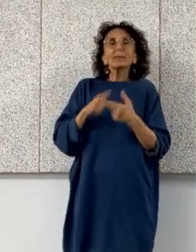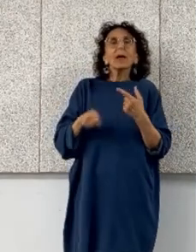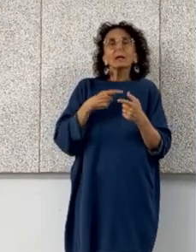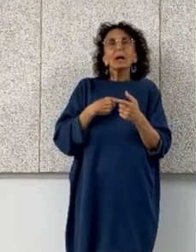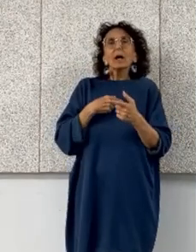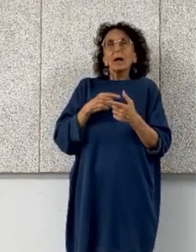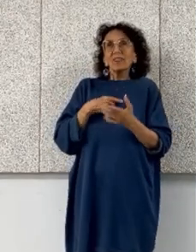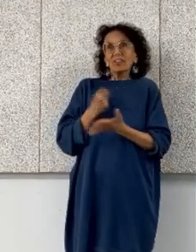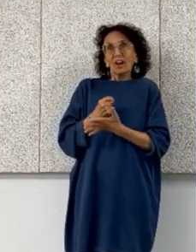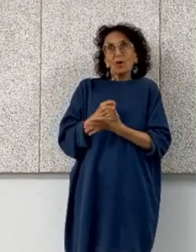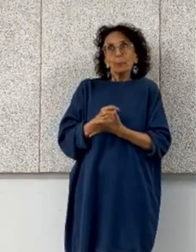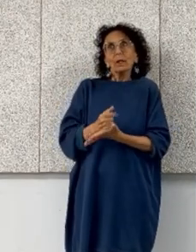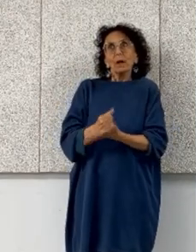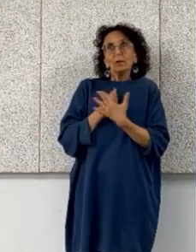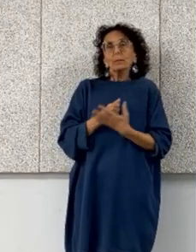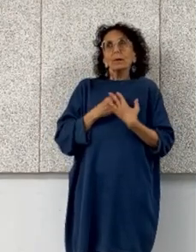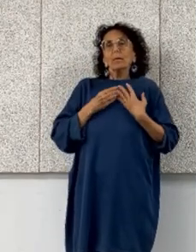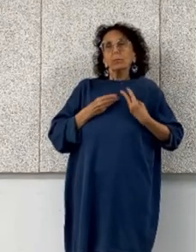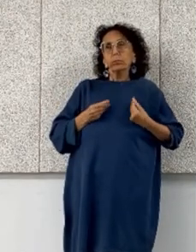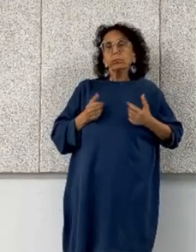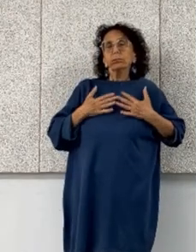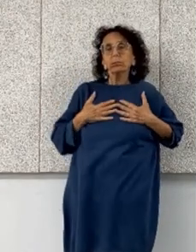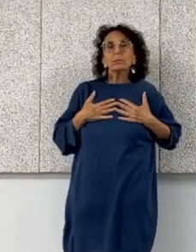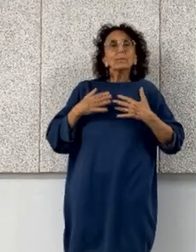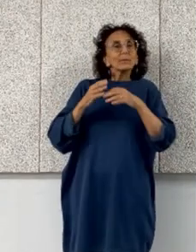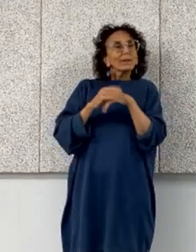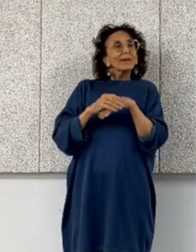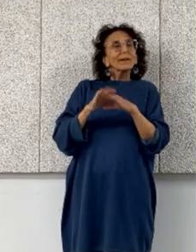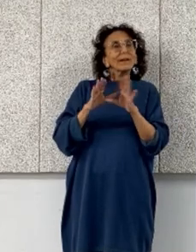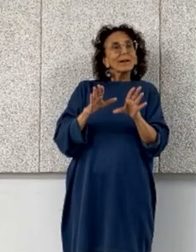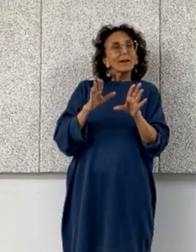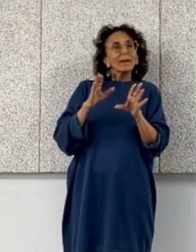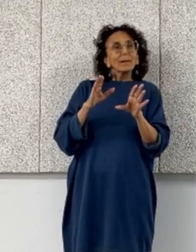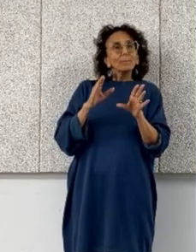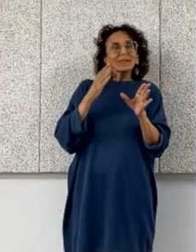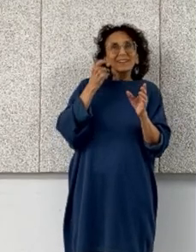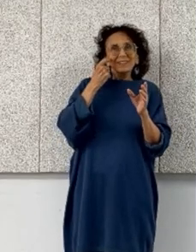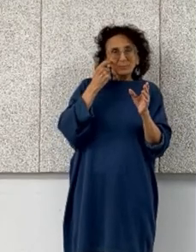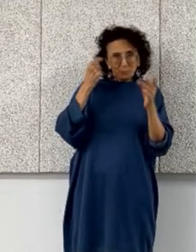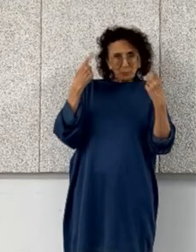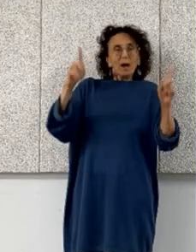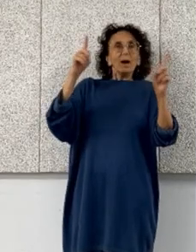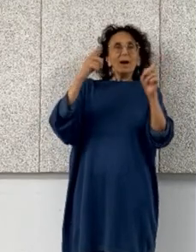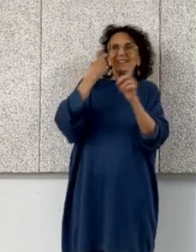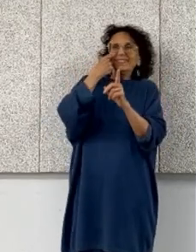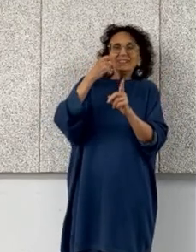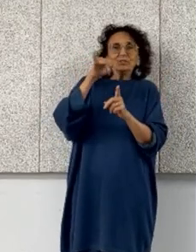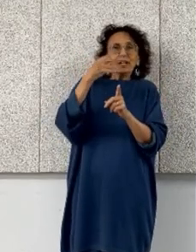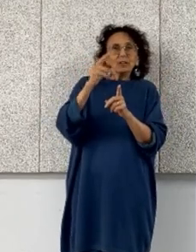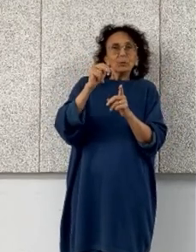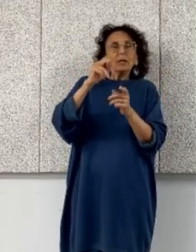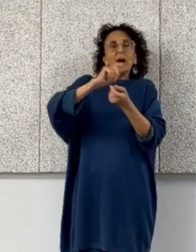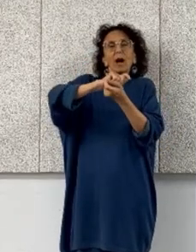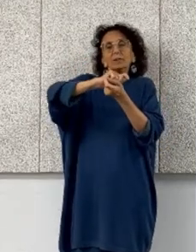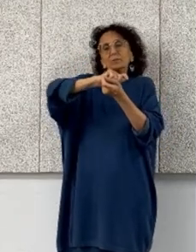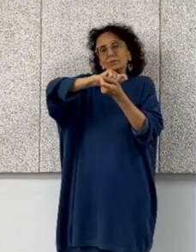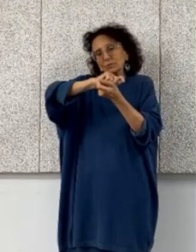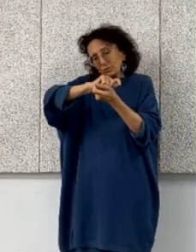but you know, in January, I really sort of tried to make some shifts to show up